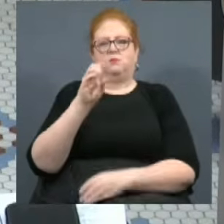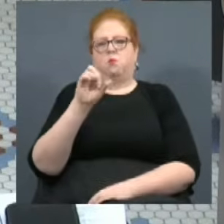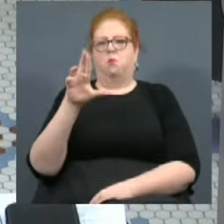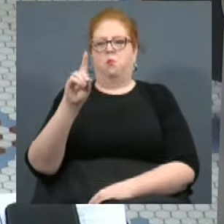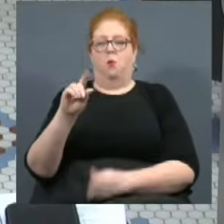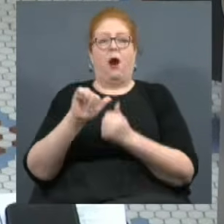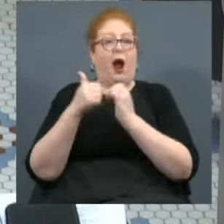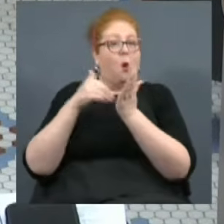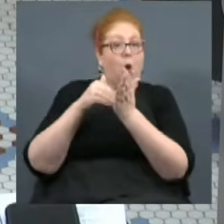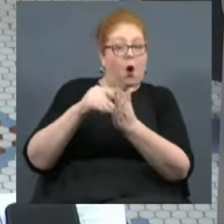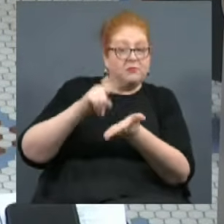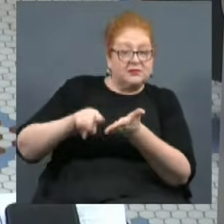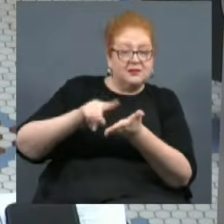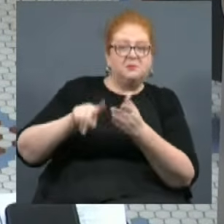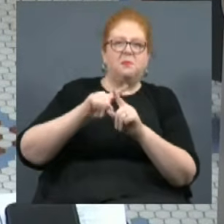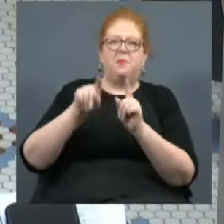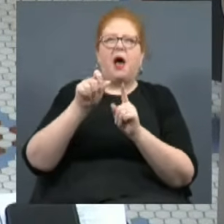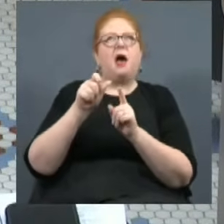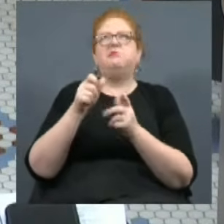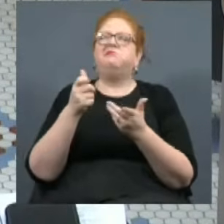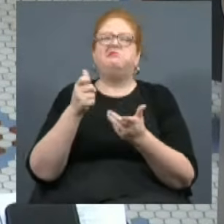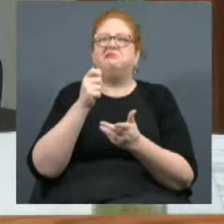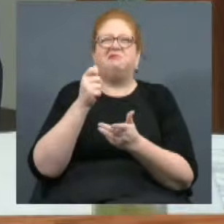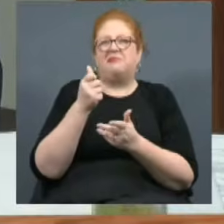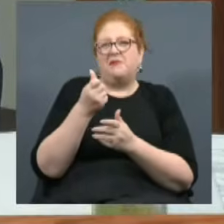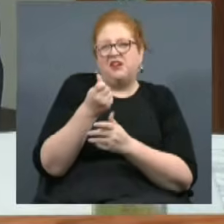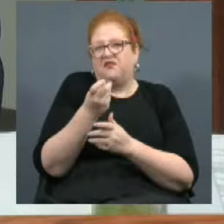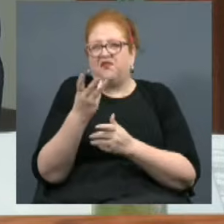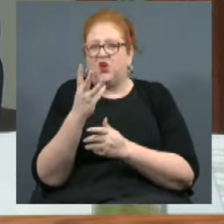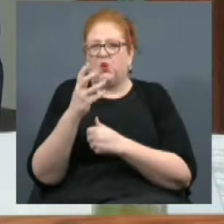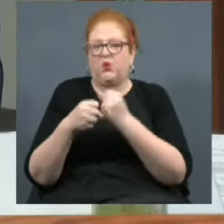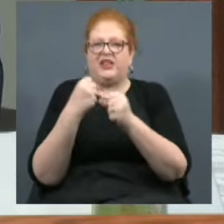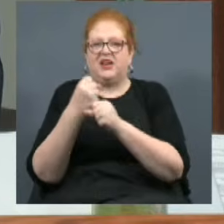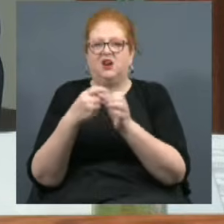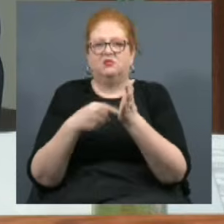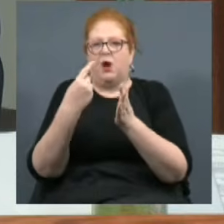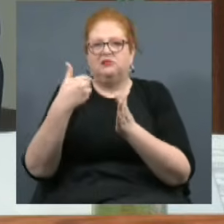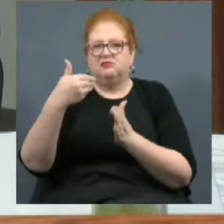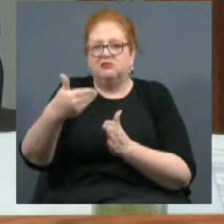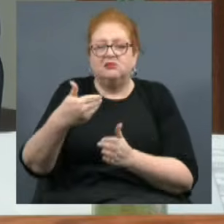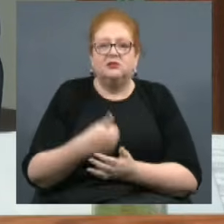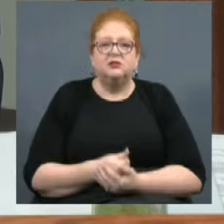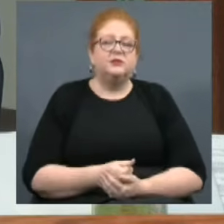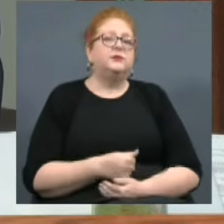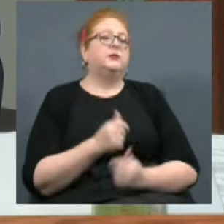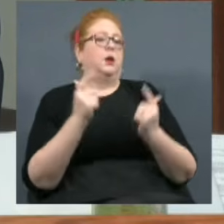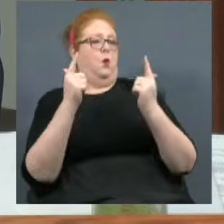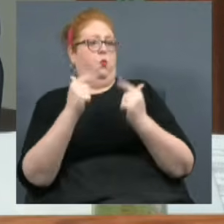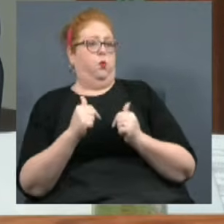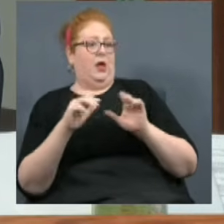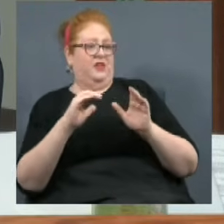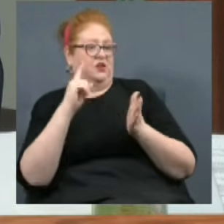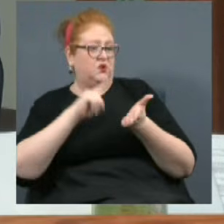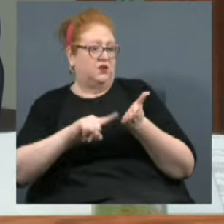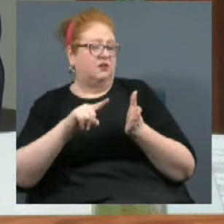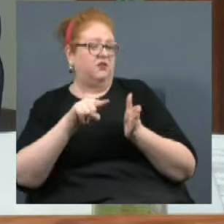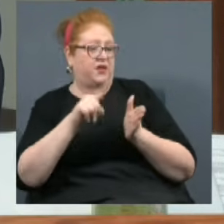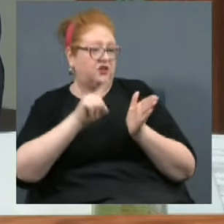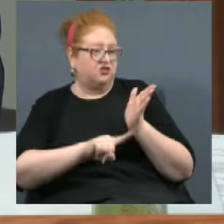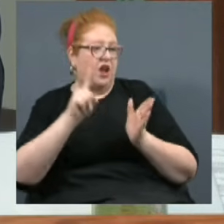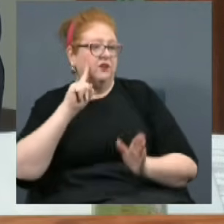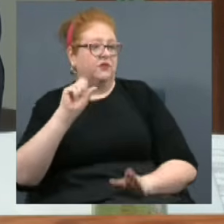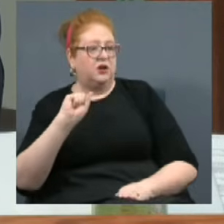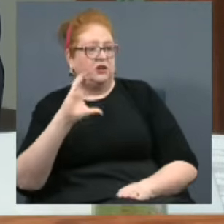years. Okay. So that begs the next question. When we do those inspections, are they checking for scour around the piers and our